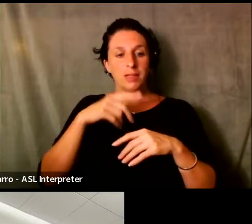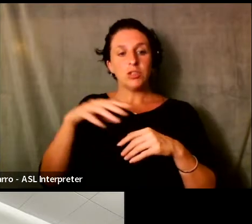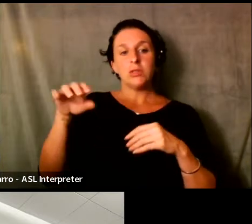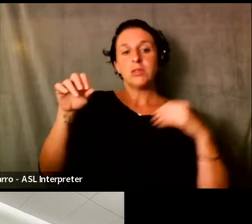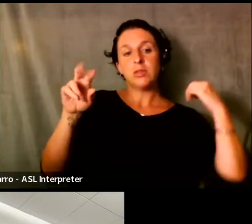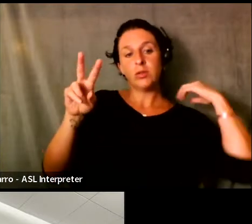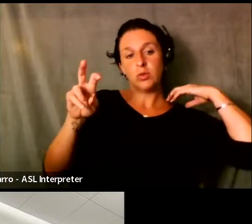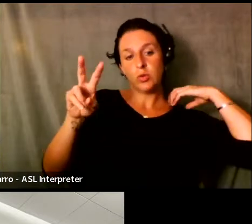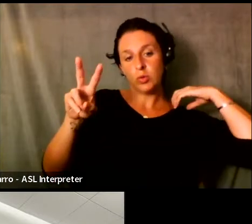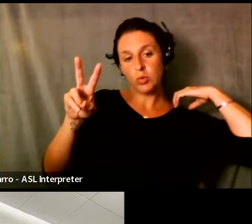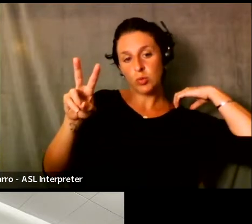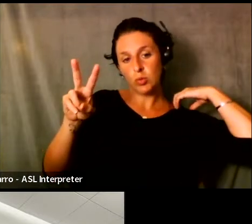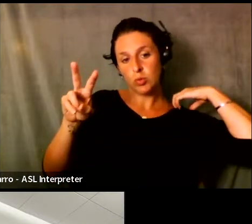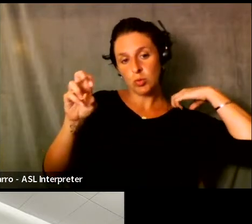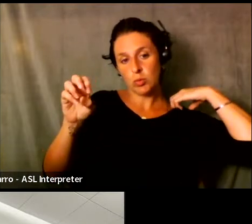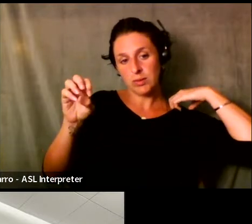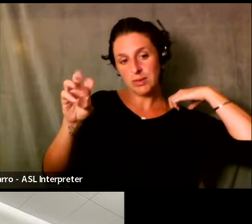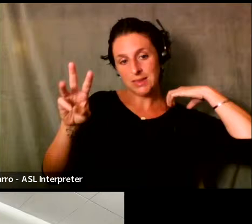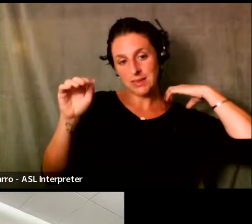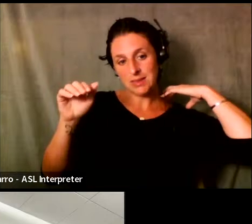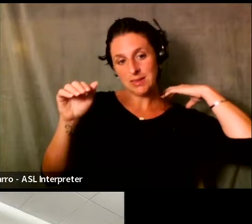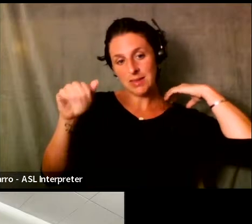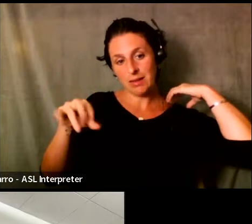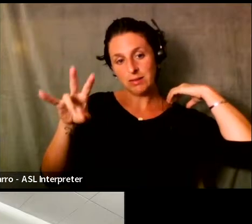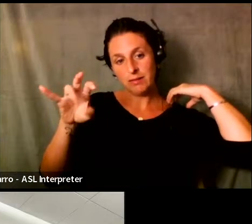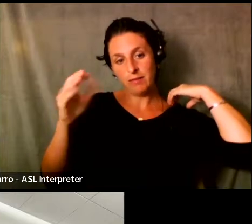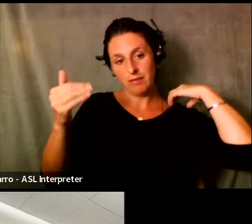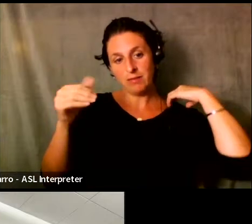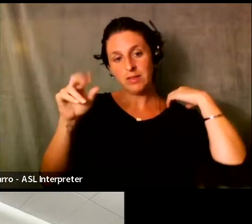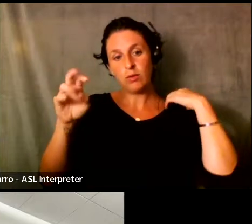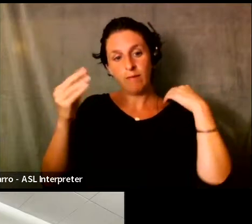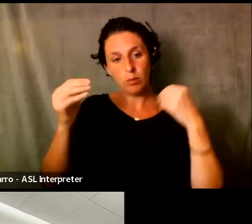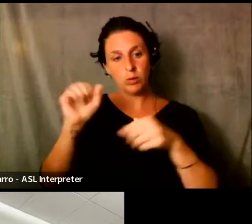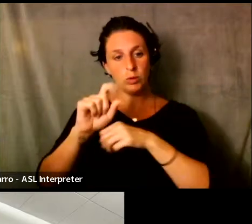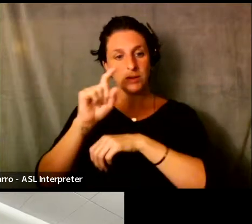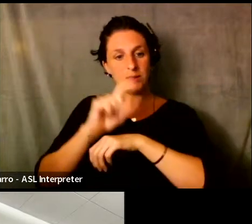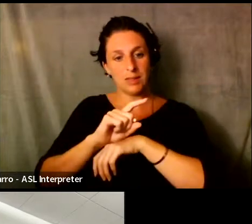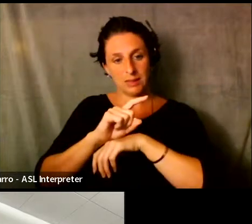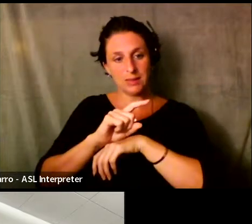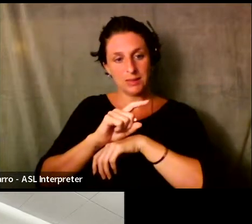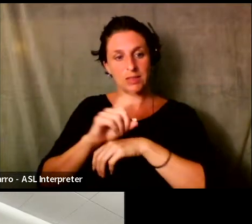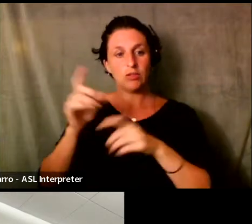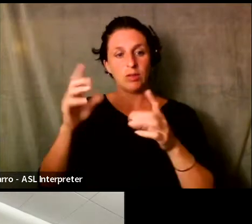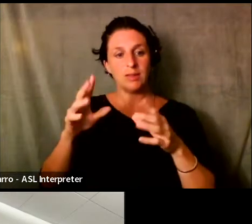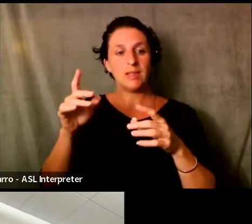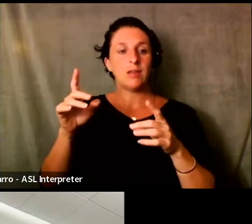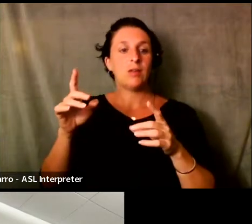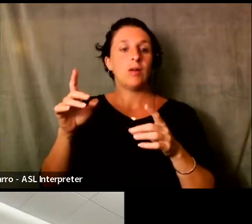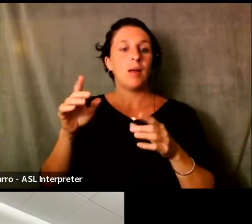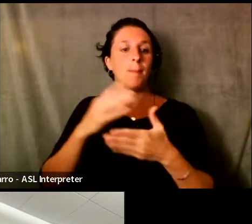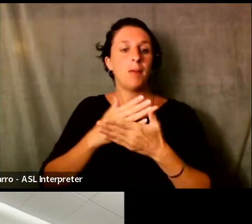$206,715 at 214 workdays. Valerie Miller, Director of Budget and Fiscal Services, salary